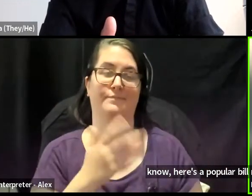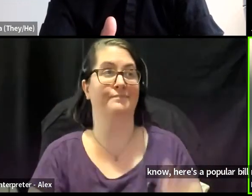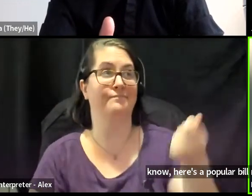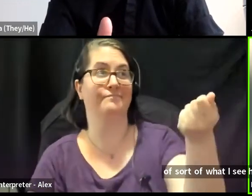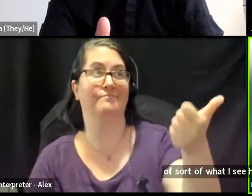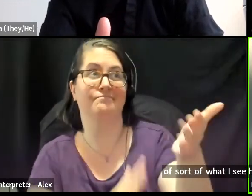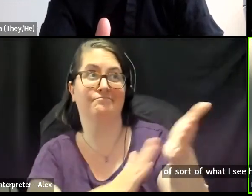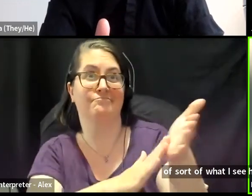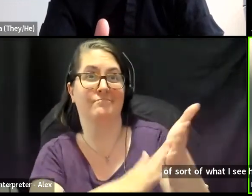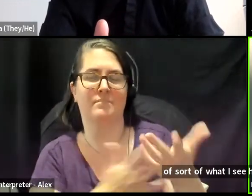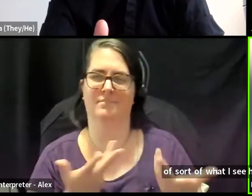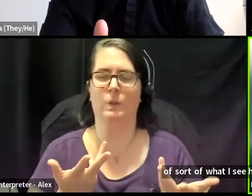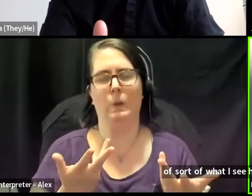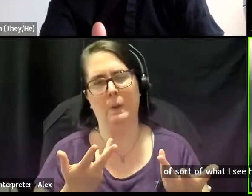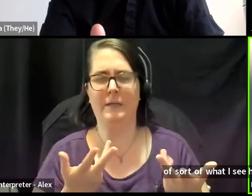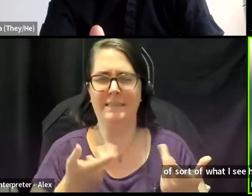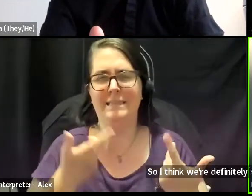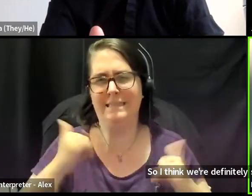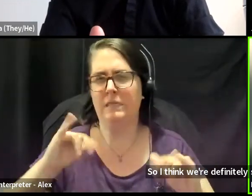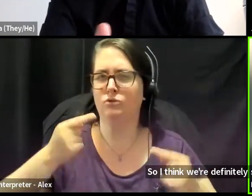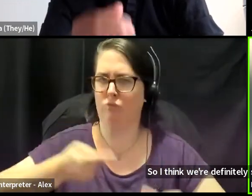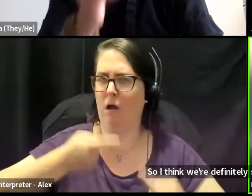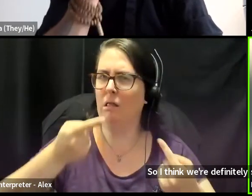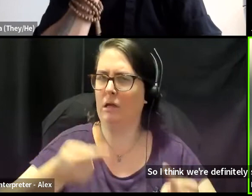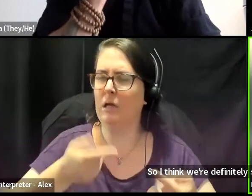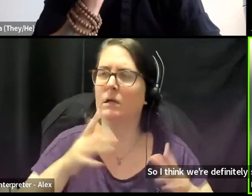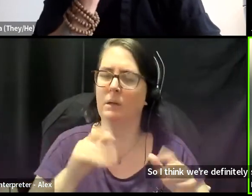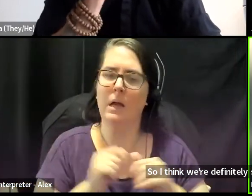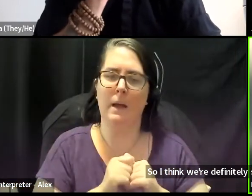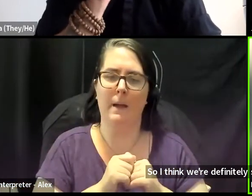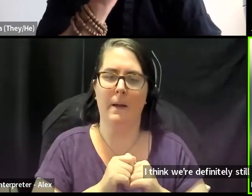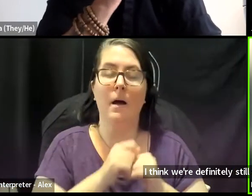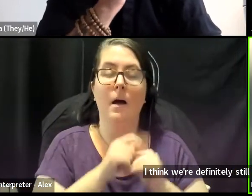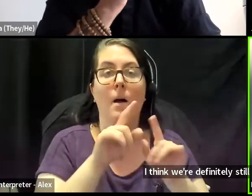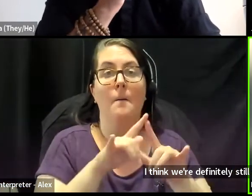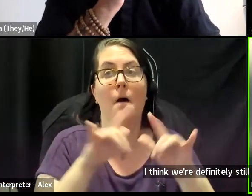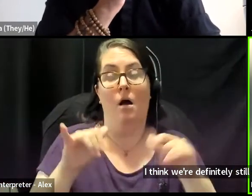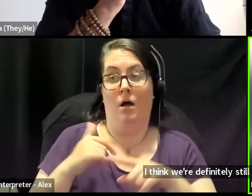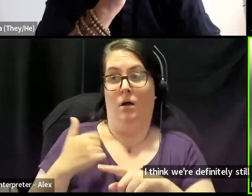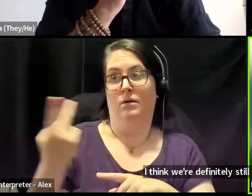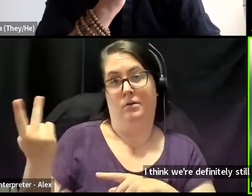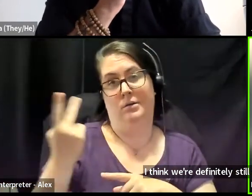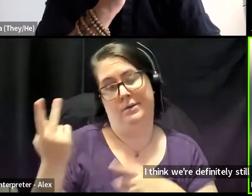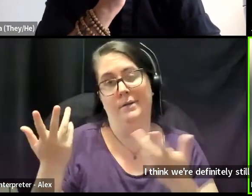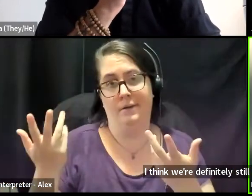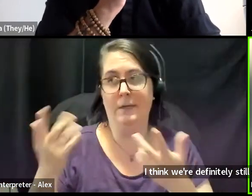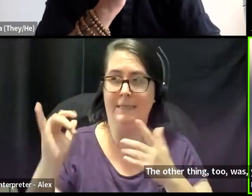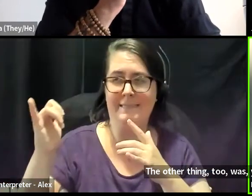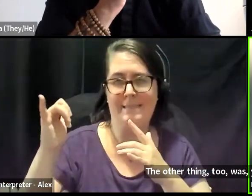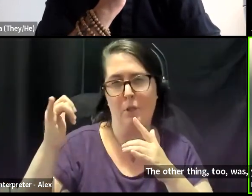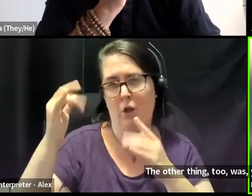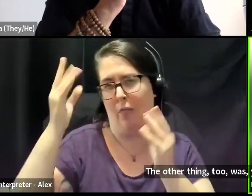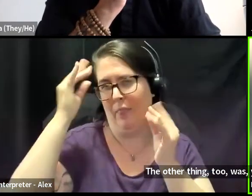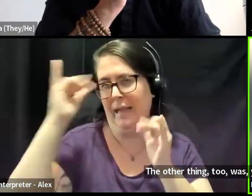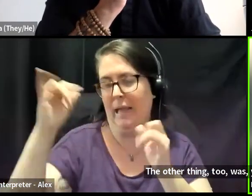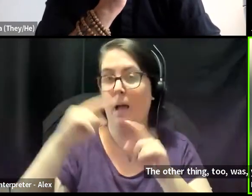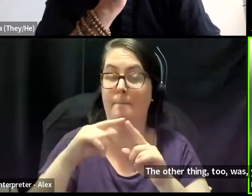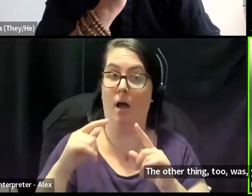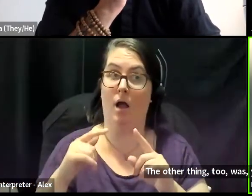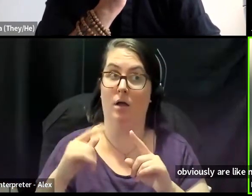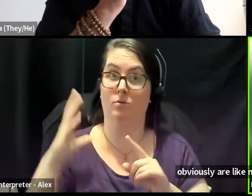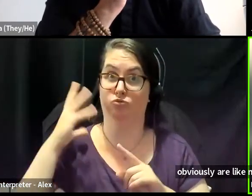still struggling, but the other thing too is, you know, me and Jade obviously are like-minded in this space, but a lot of the drag scene is